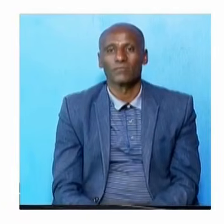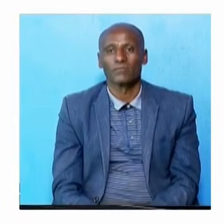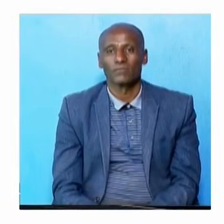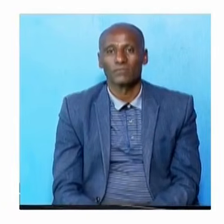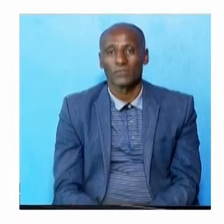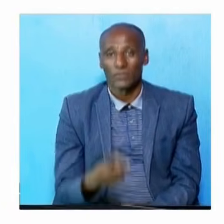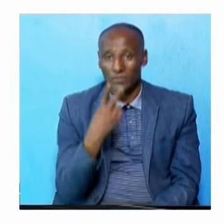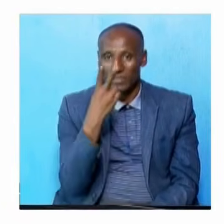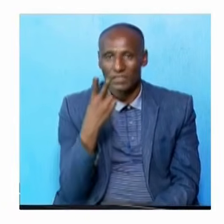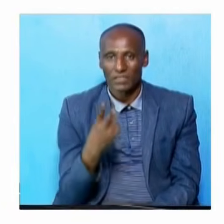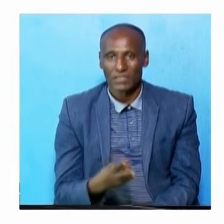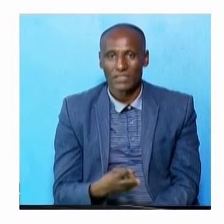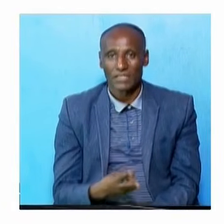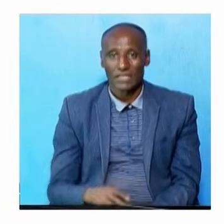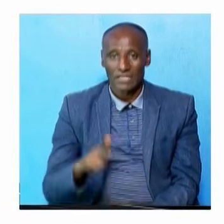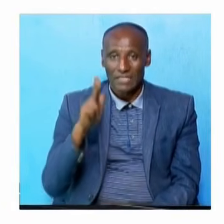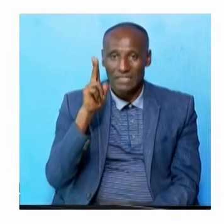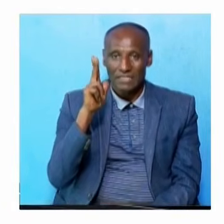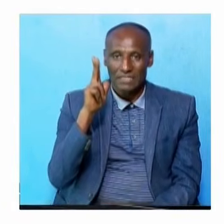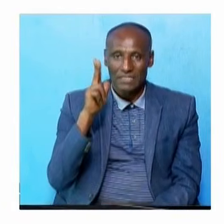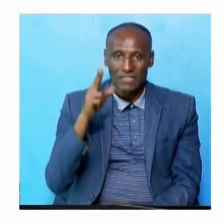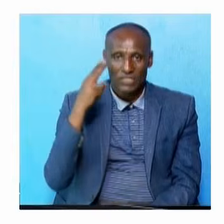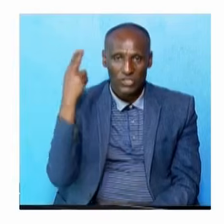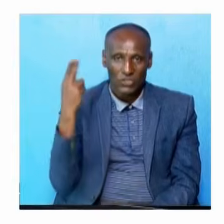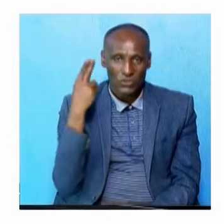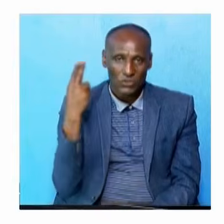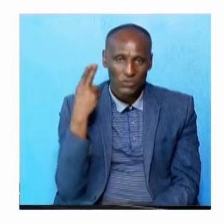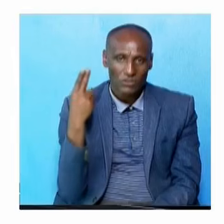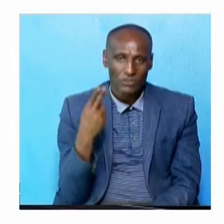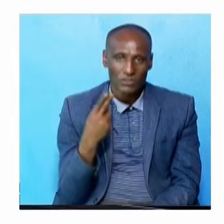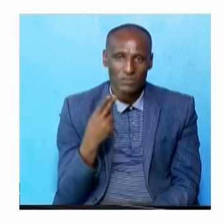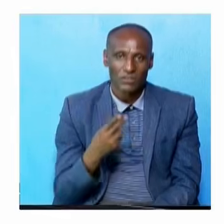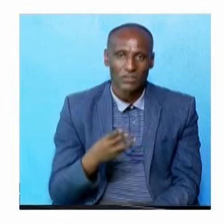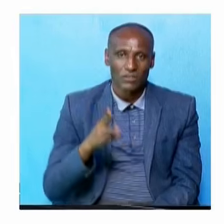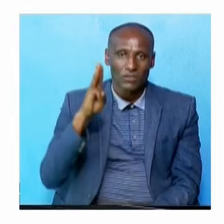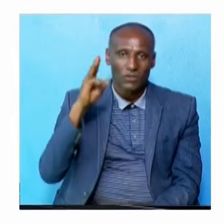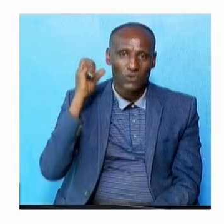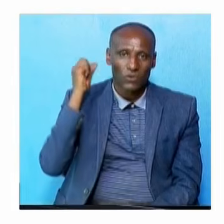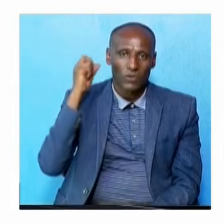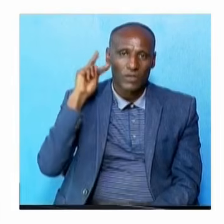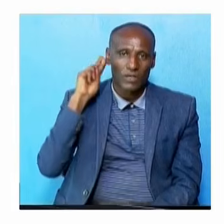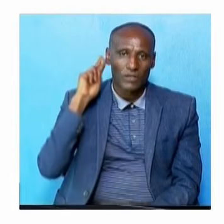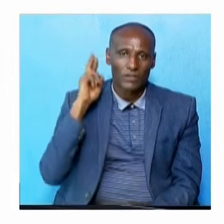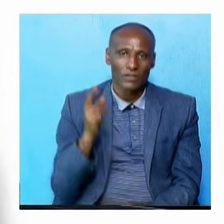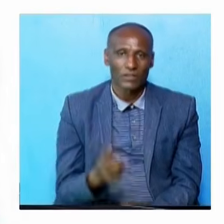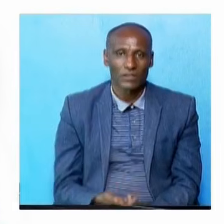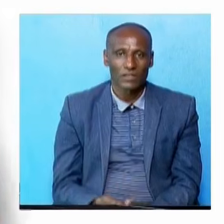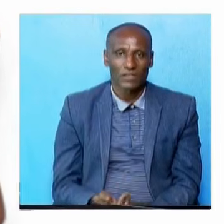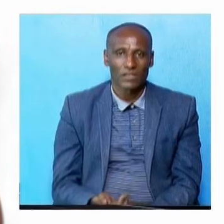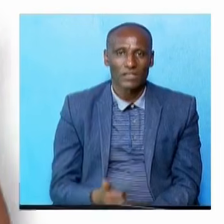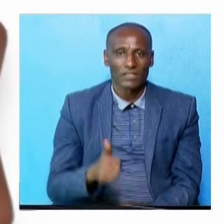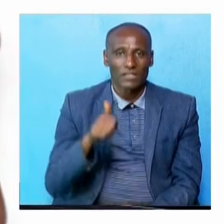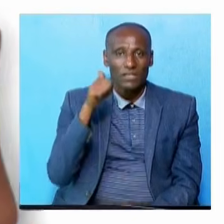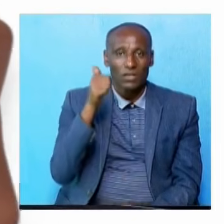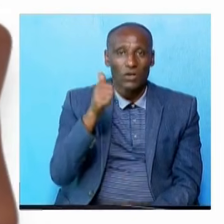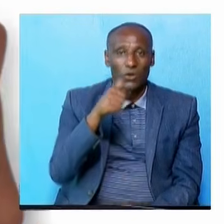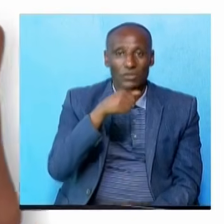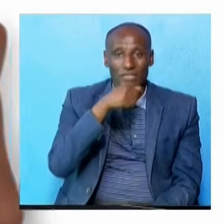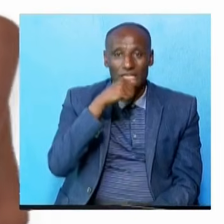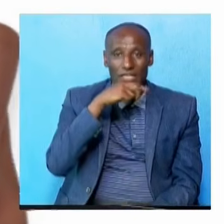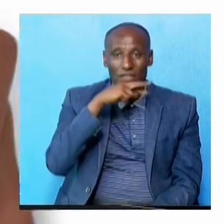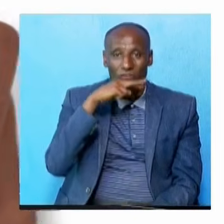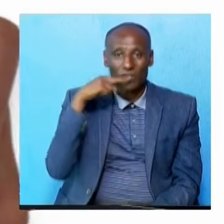You see? These three, they use what? Where as an auxiliary